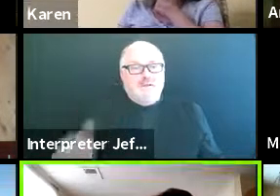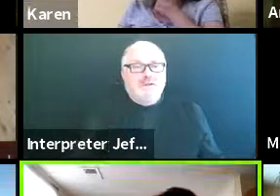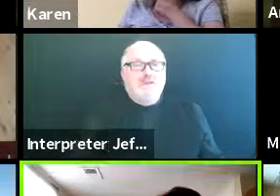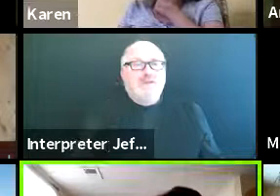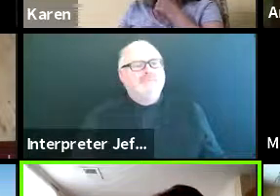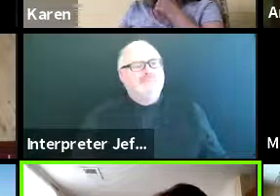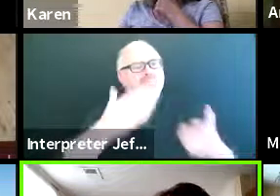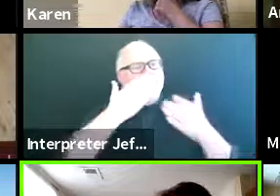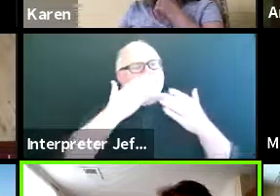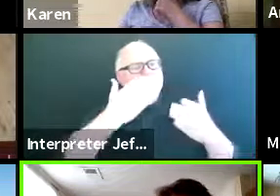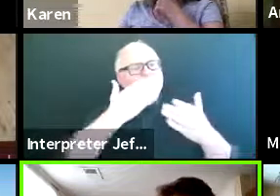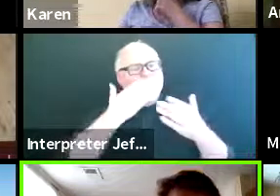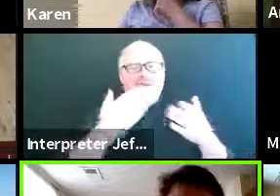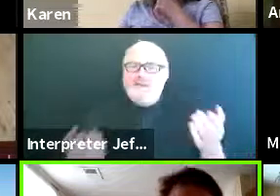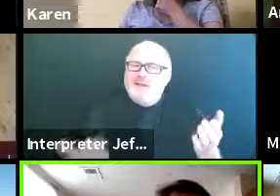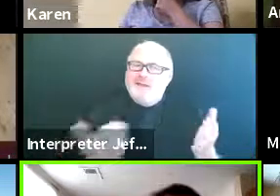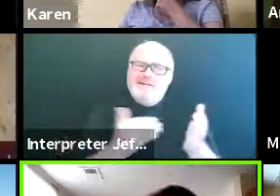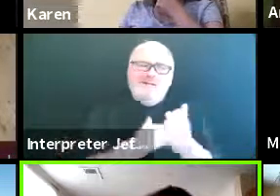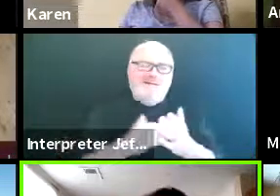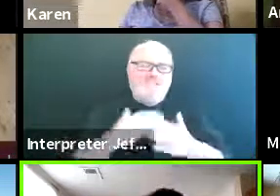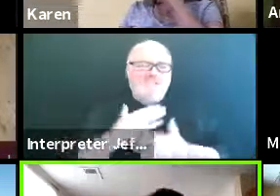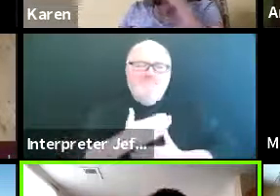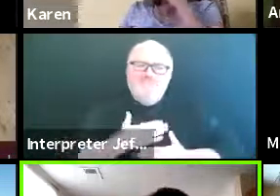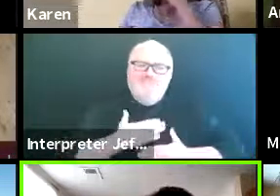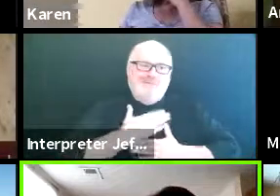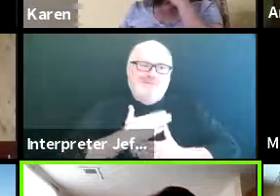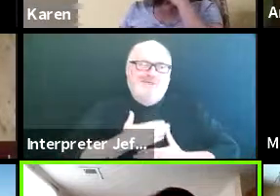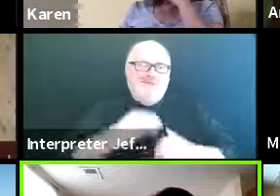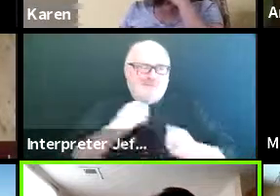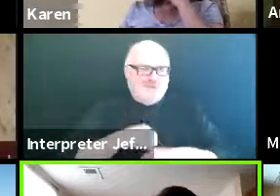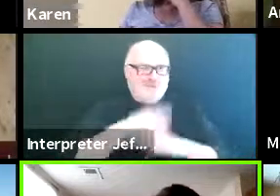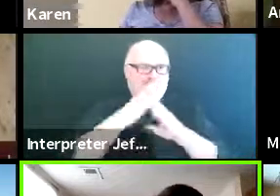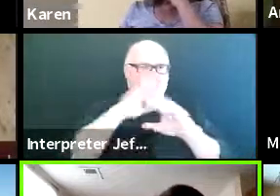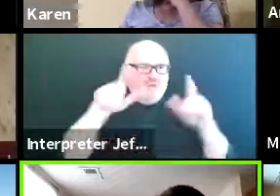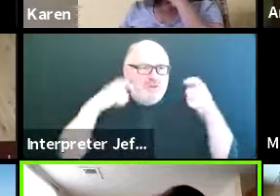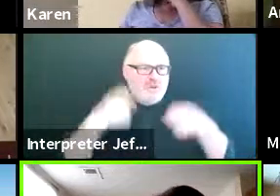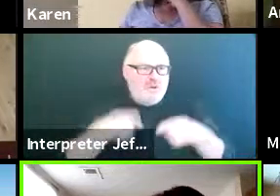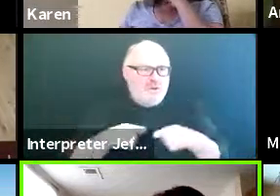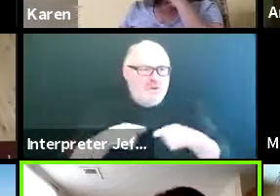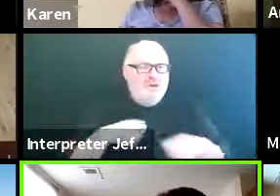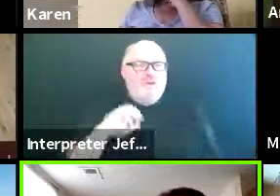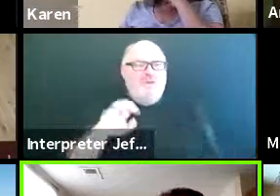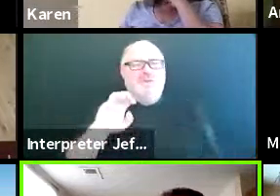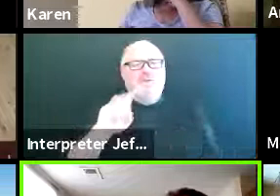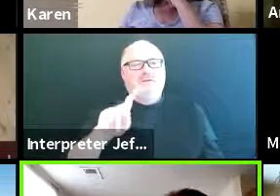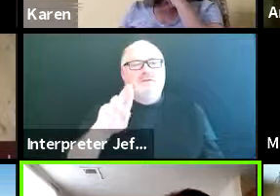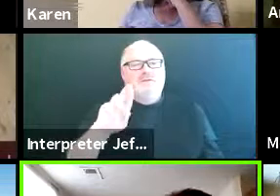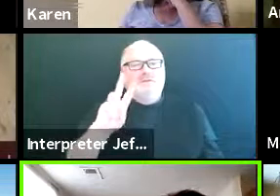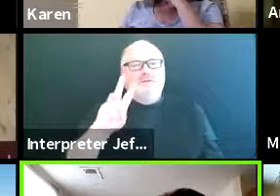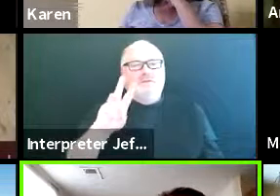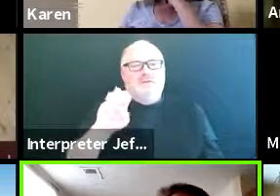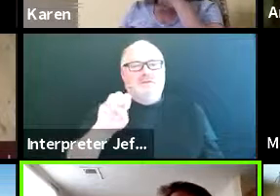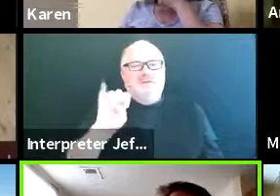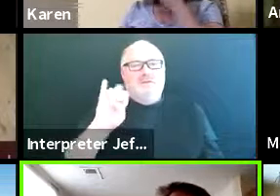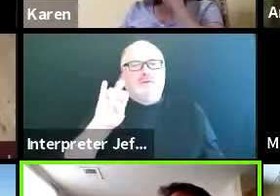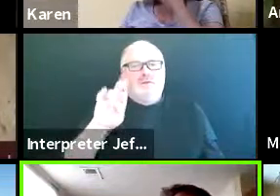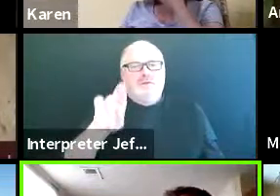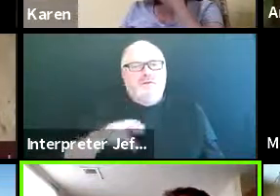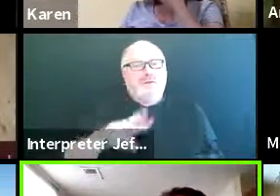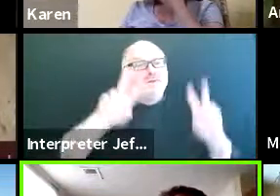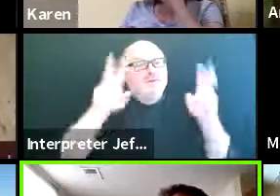Thank you. It is again my pleasure to virtually hood Dr. Melissa Weir. Let me read the title